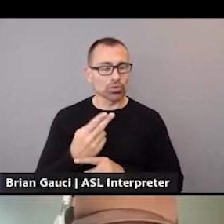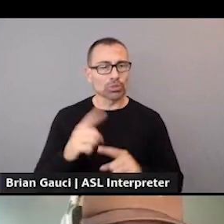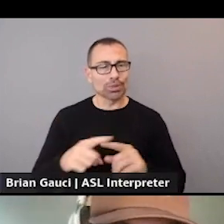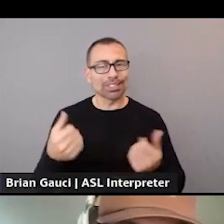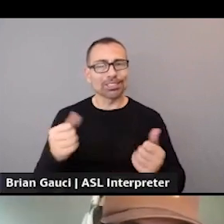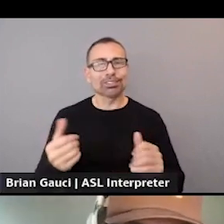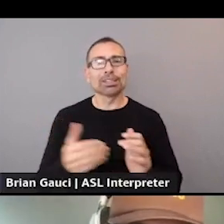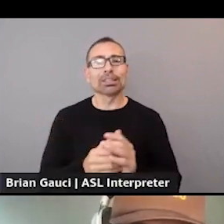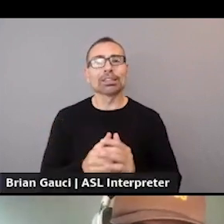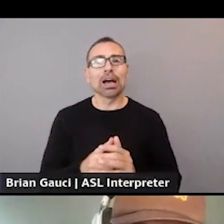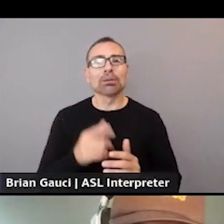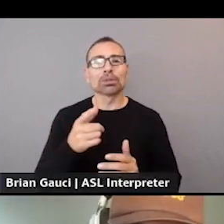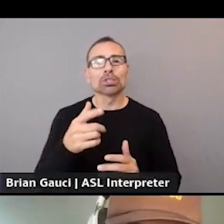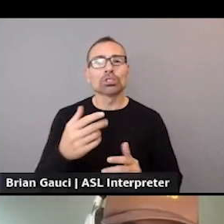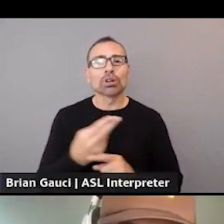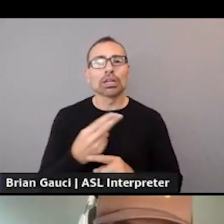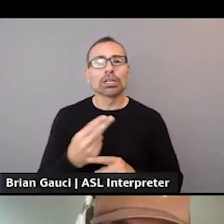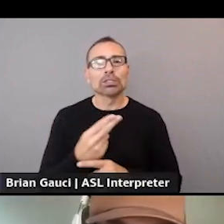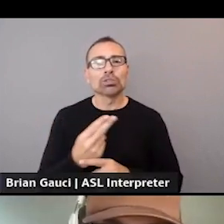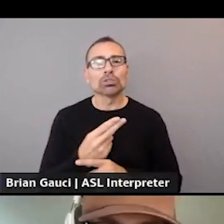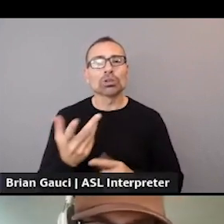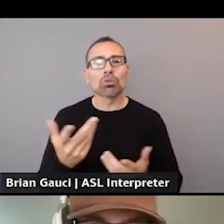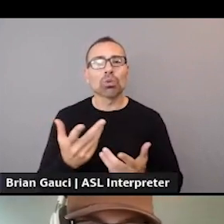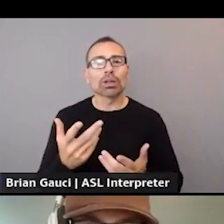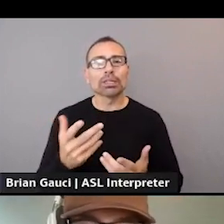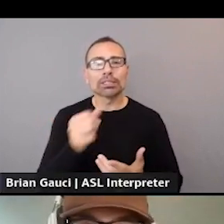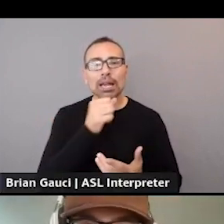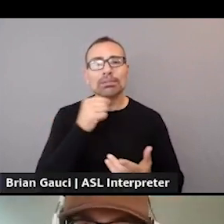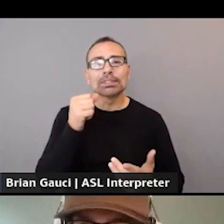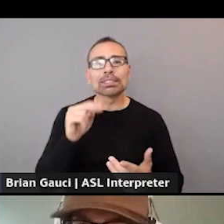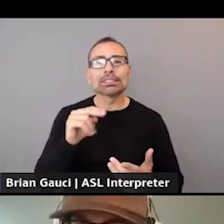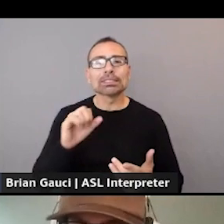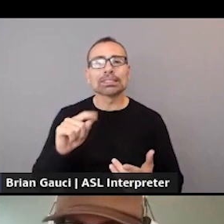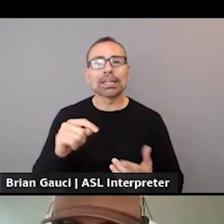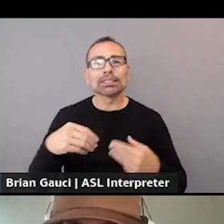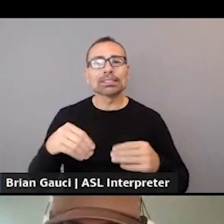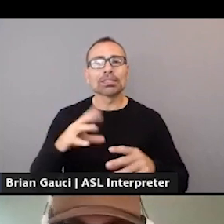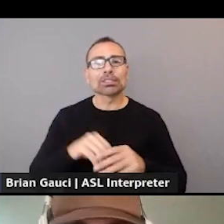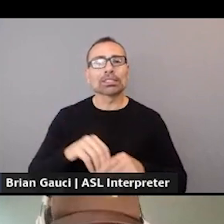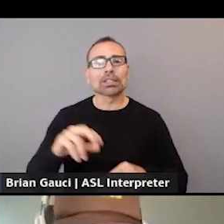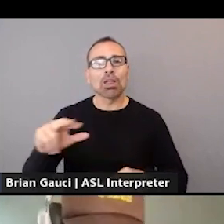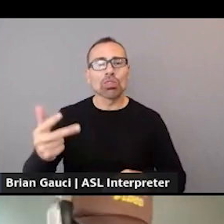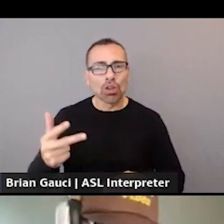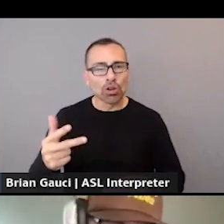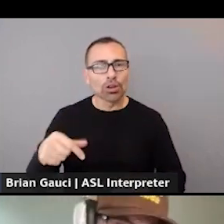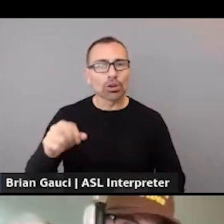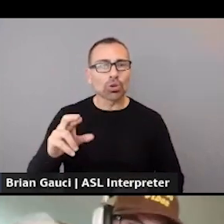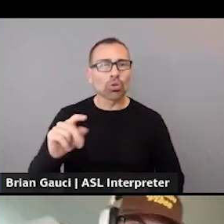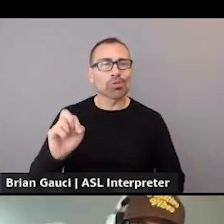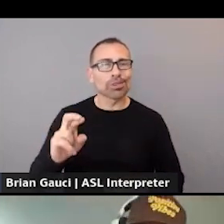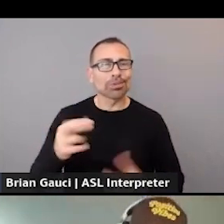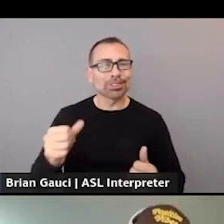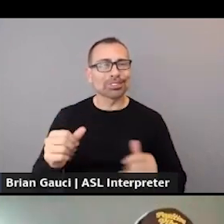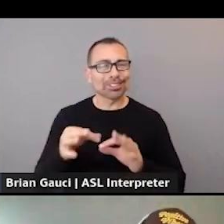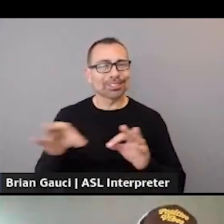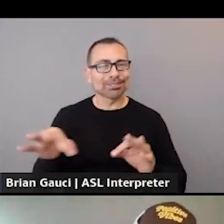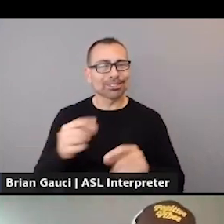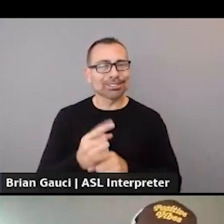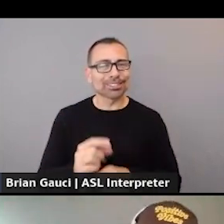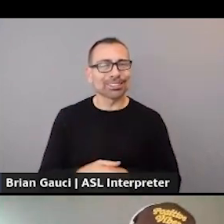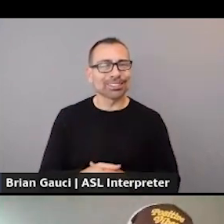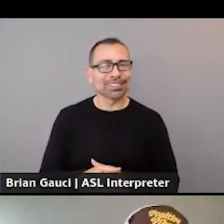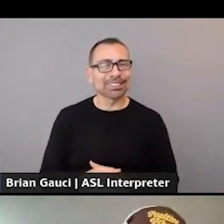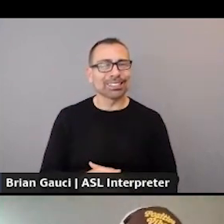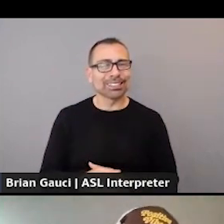Amazon's net sales in the third quarter? And if it doesn't work, it just doesn't work. Okay. Yeah. Yes. Unfortunately, we do have to